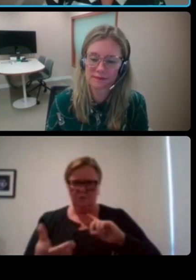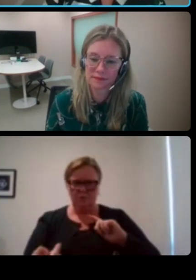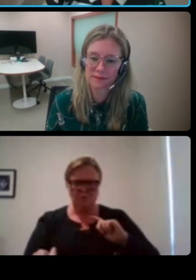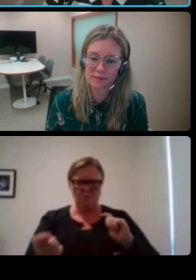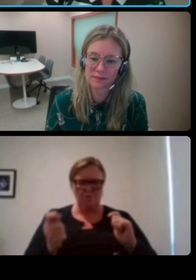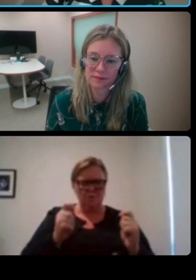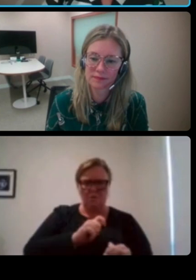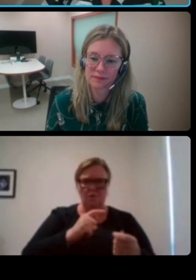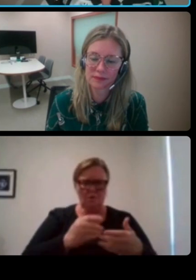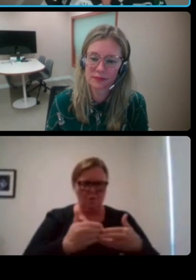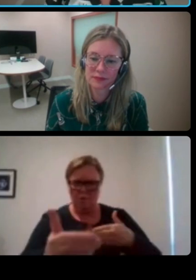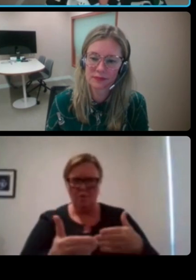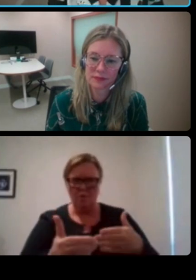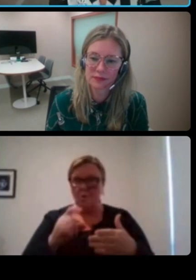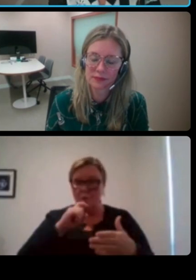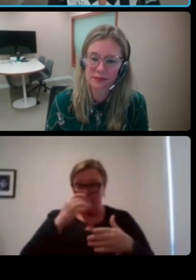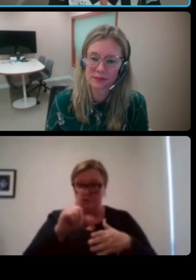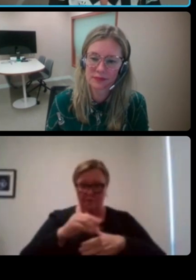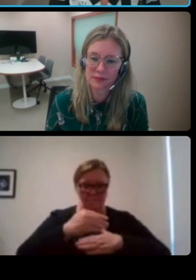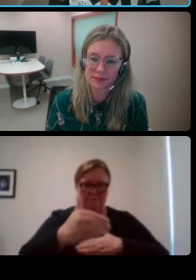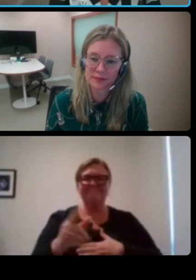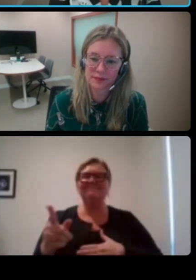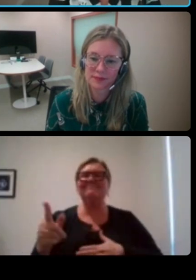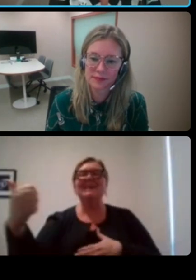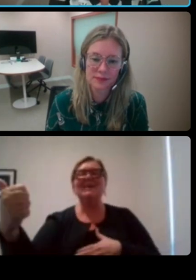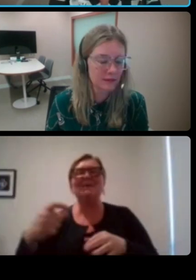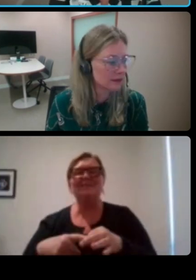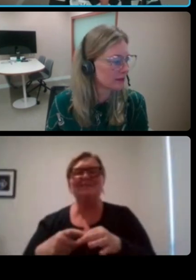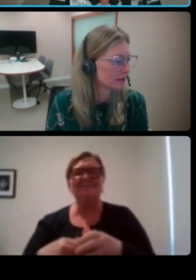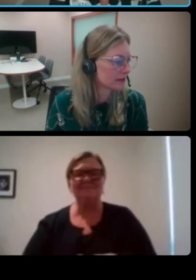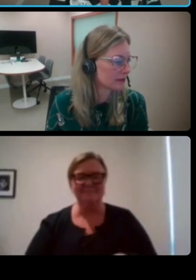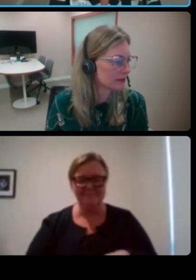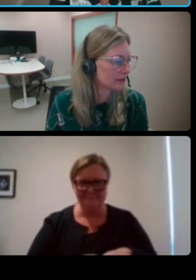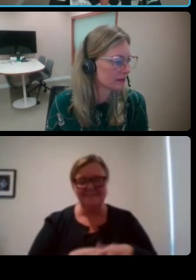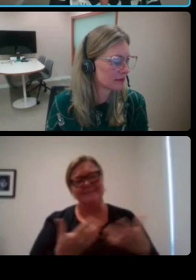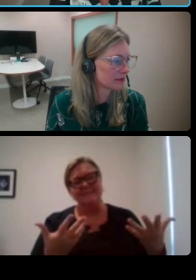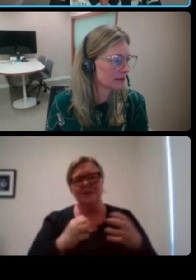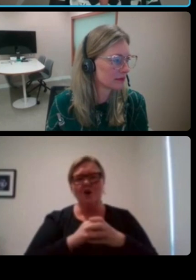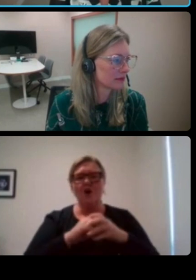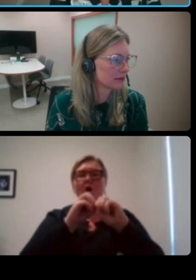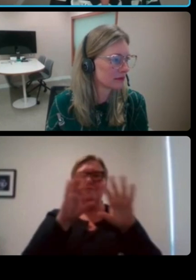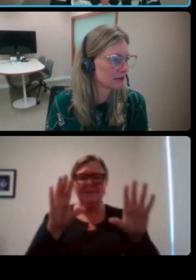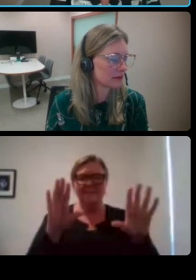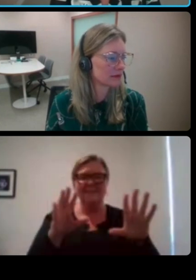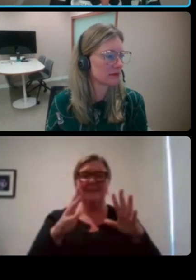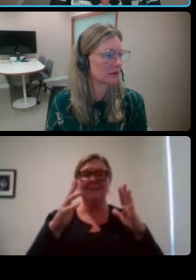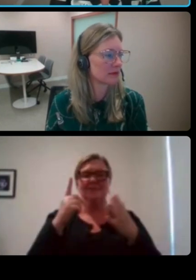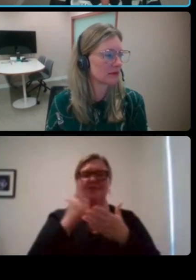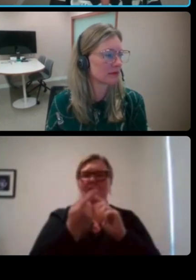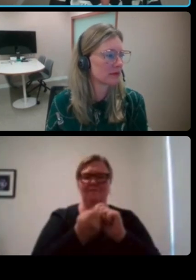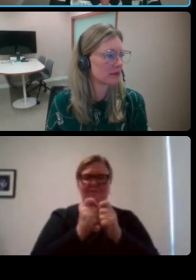transition from the old to the new system? So this is a good question. So obviously, there's a lot of reforms happening, and